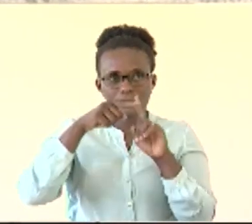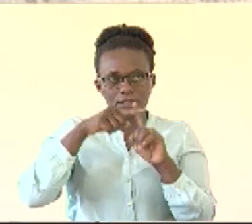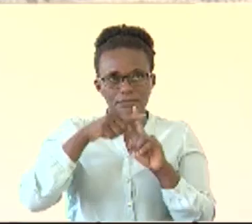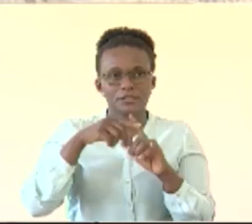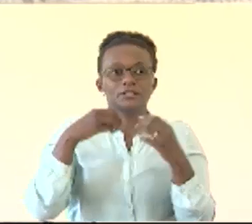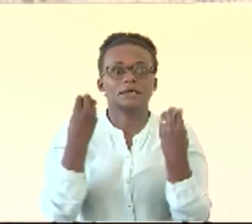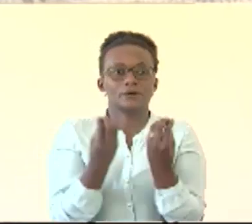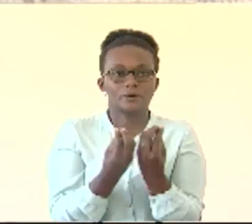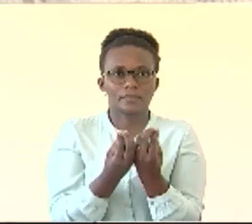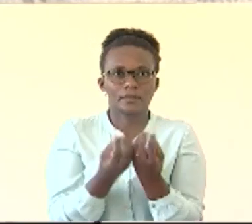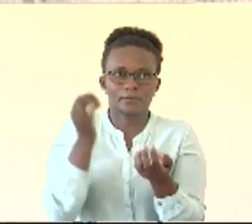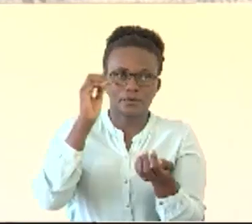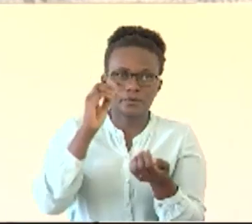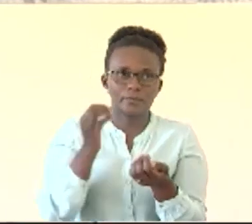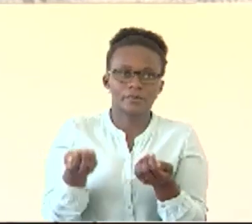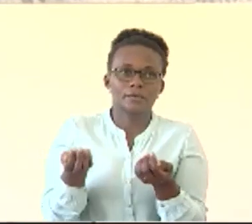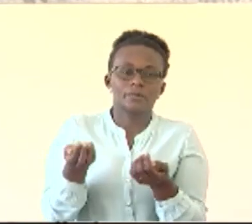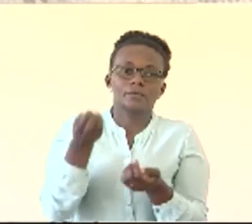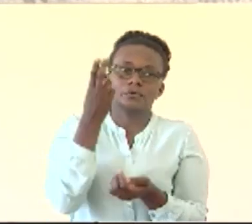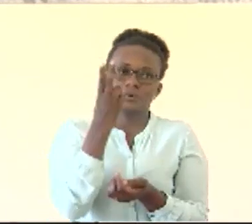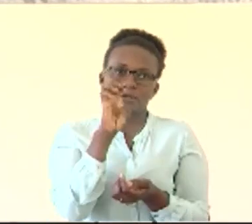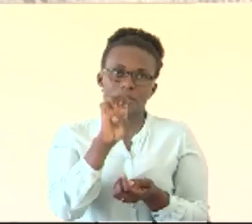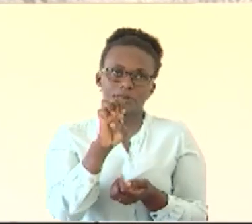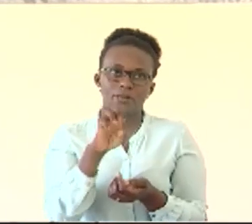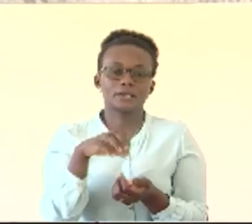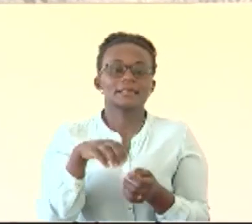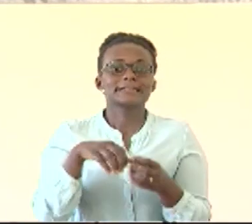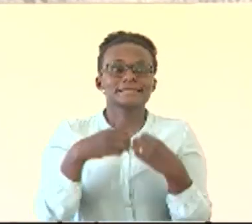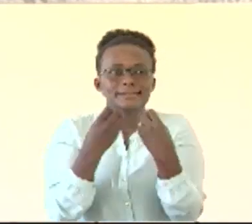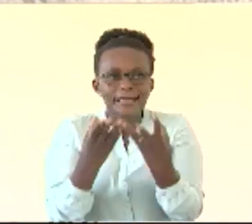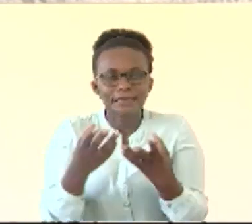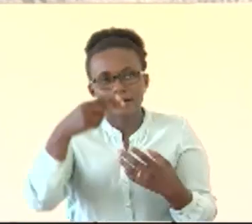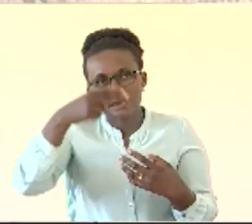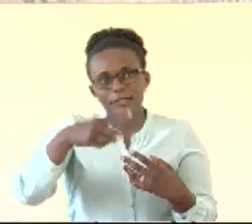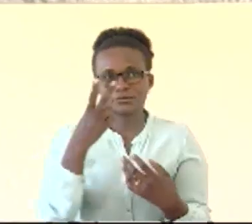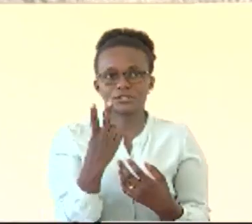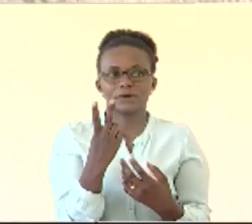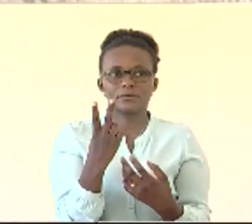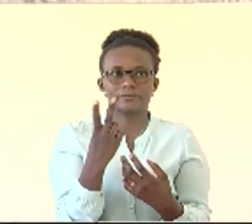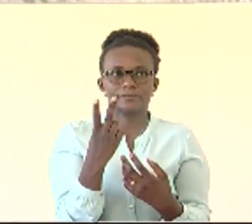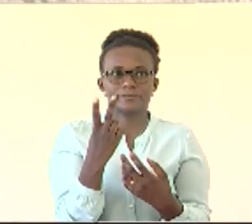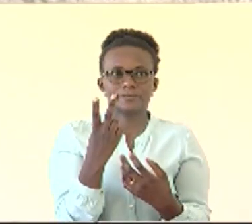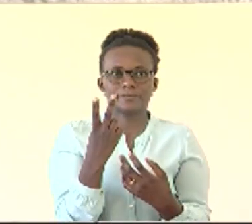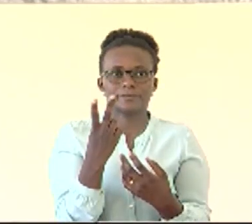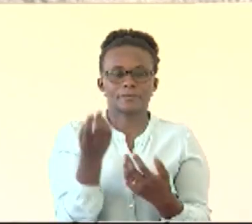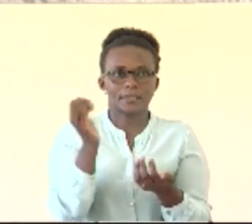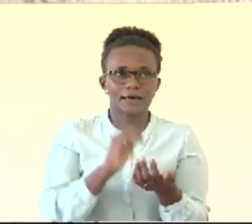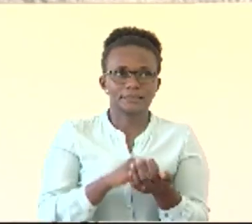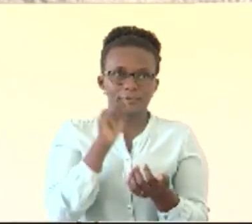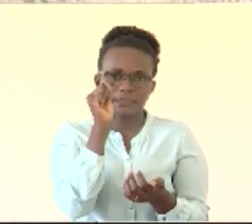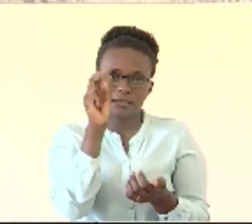we have what was producing there. We see this brown yellowish gas. So that is iodine